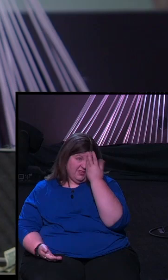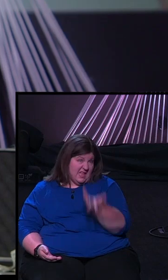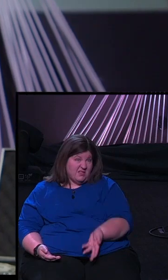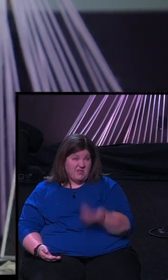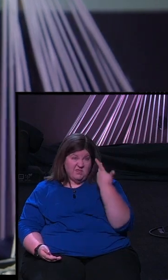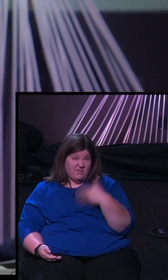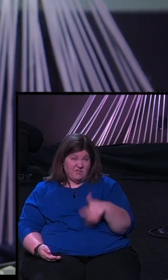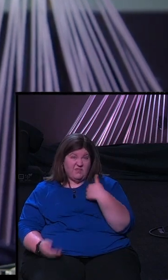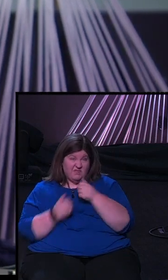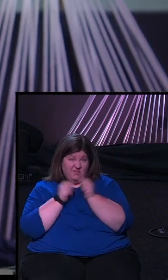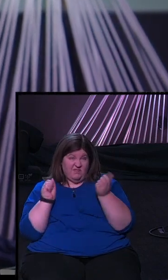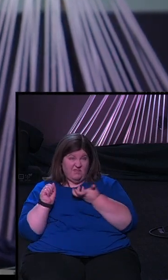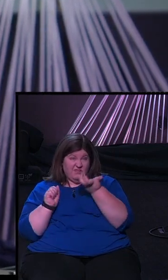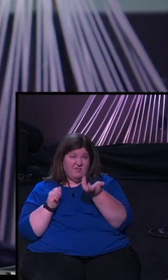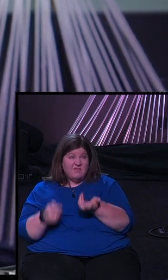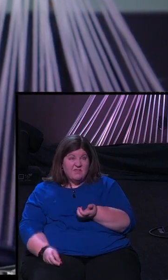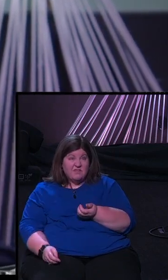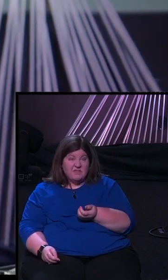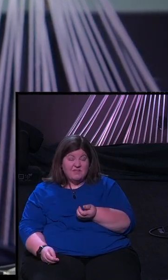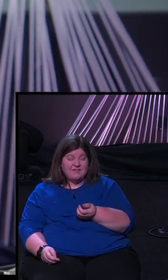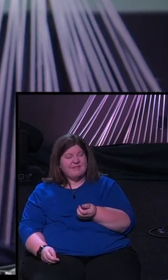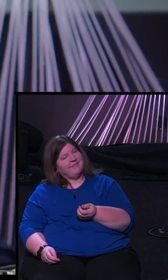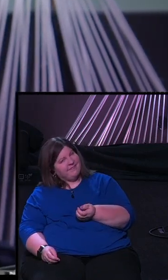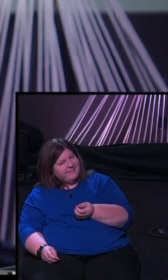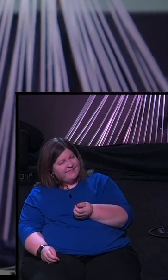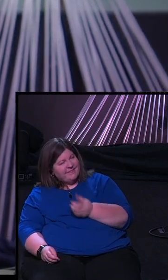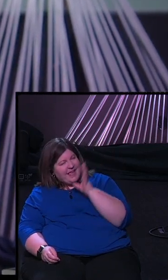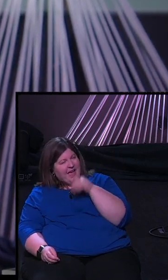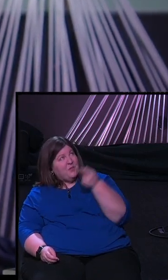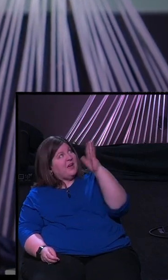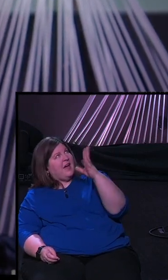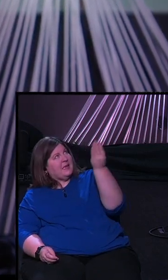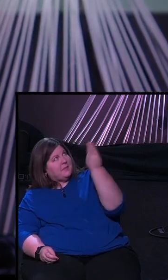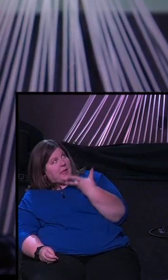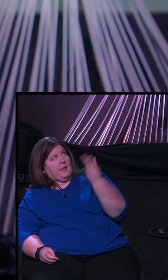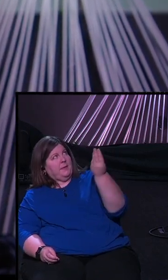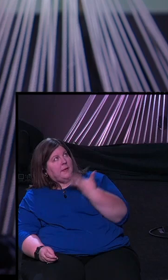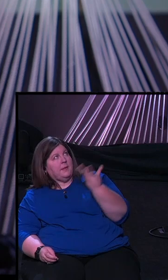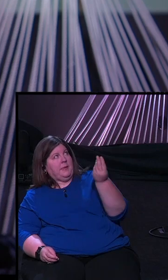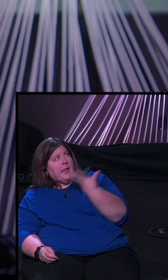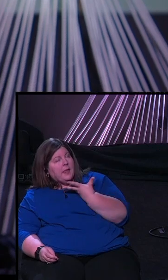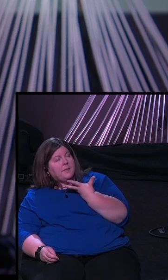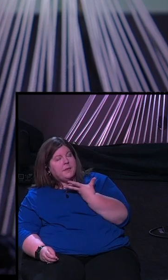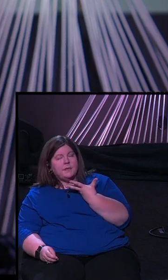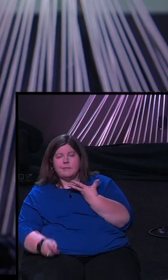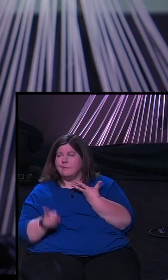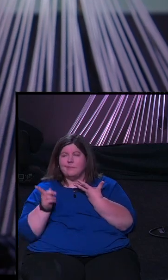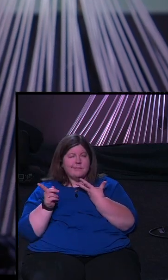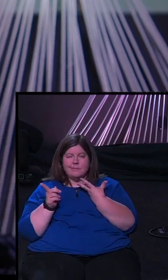David is in my relationship with God. You know what's funny, what he keeps saying to me? You are no more